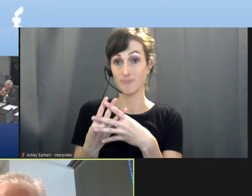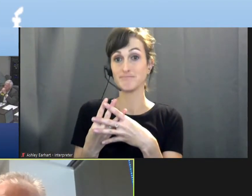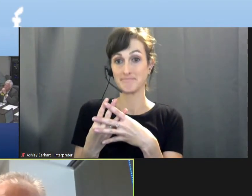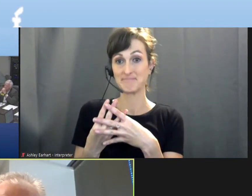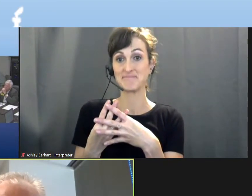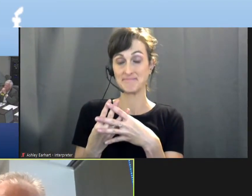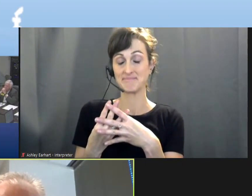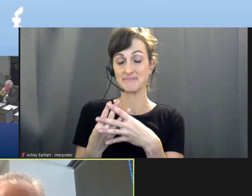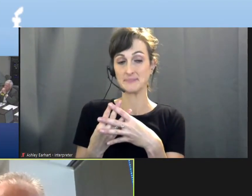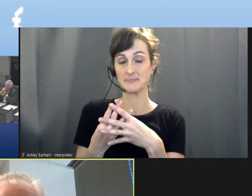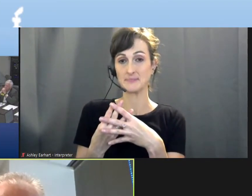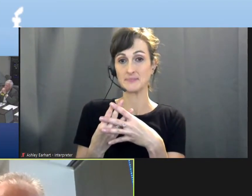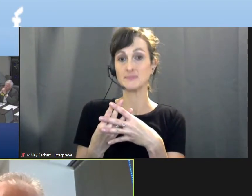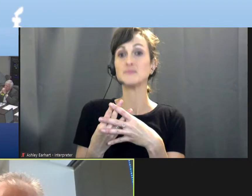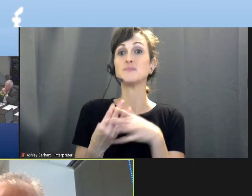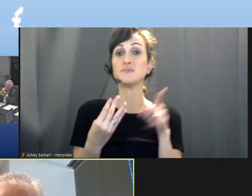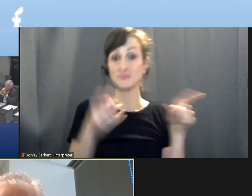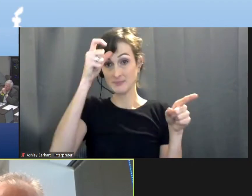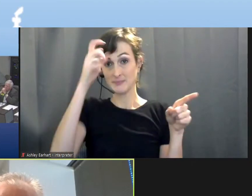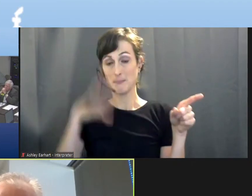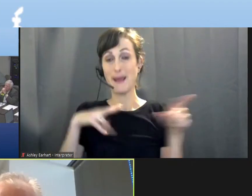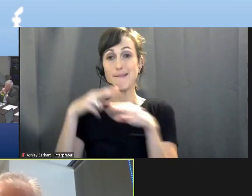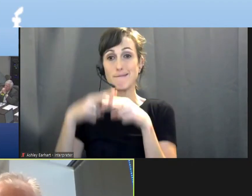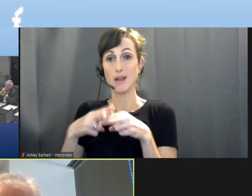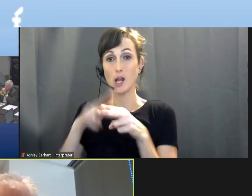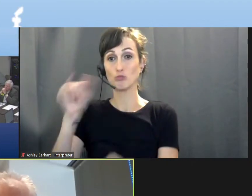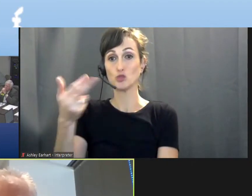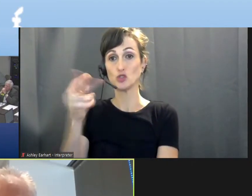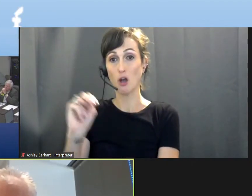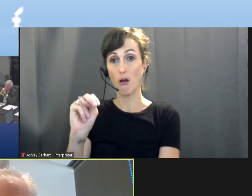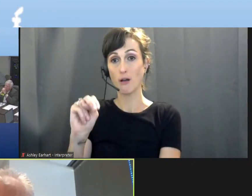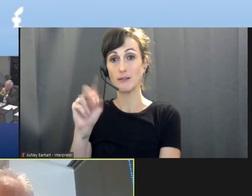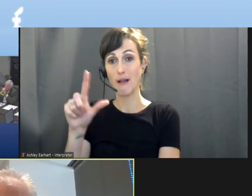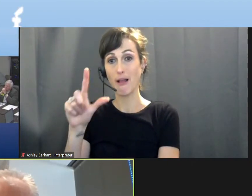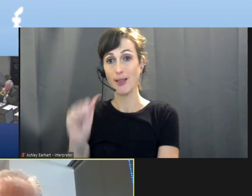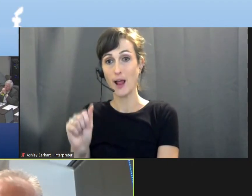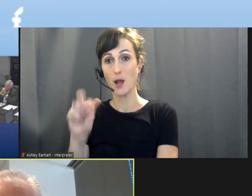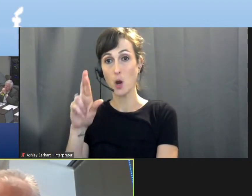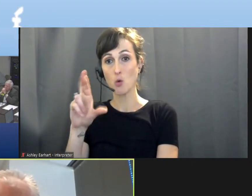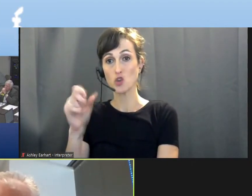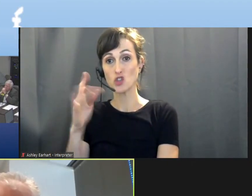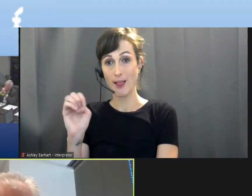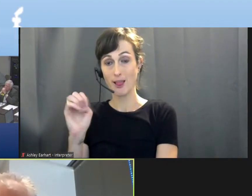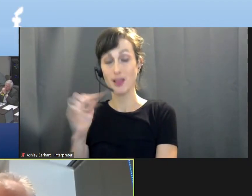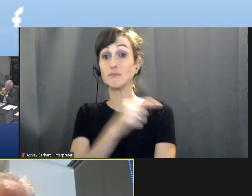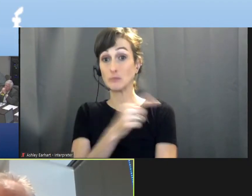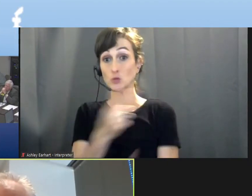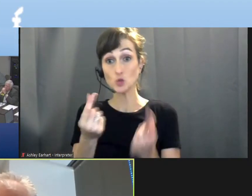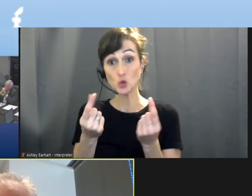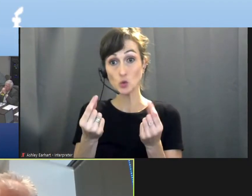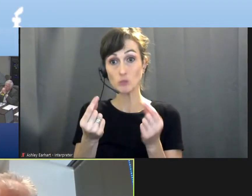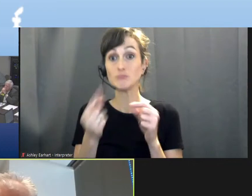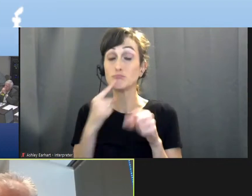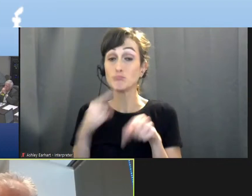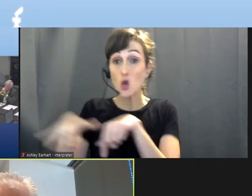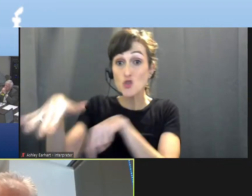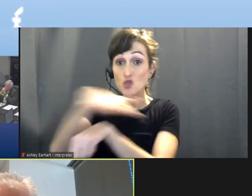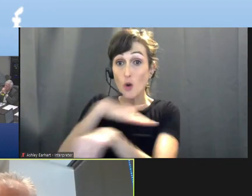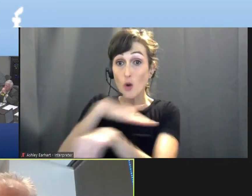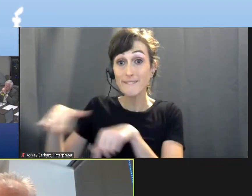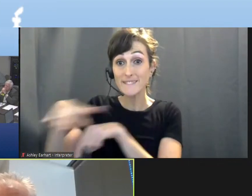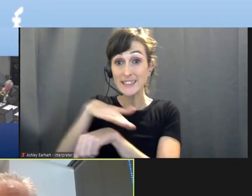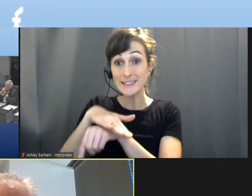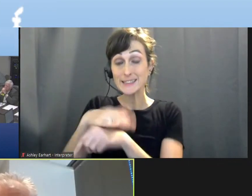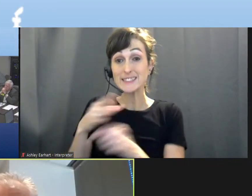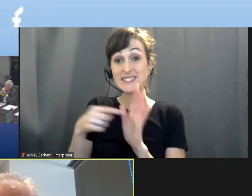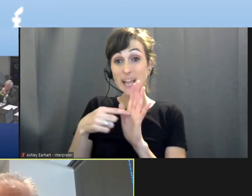a gentleman by the name of John La Rochelle. And what they did is they collected 25 surface samples and 10 air samples.